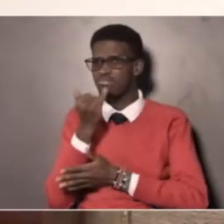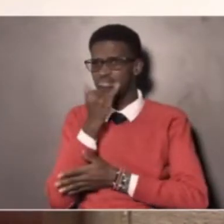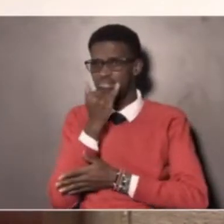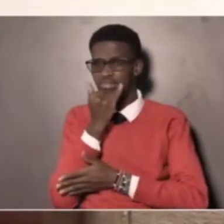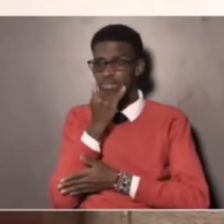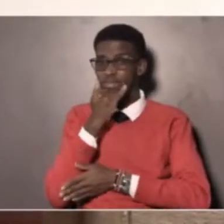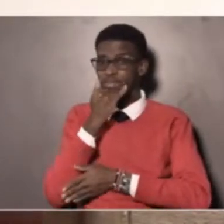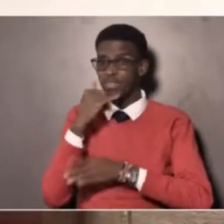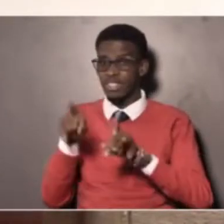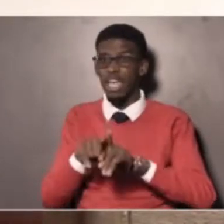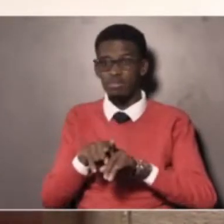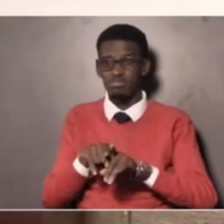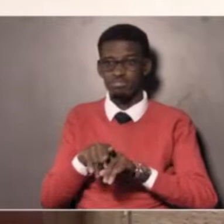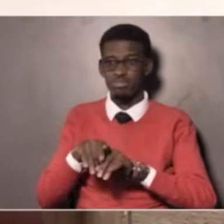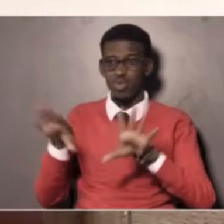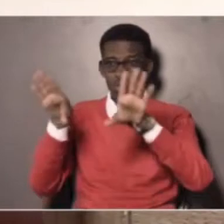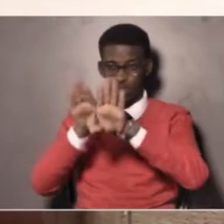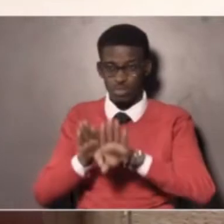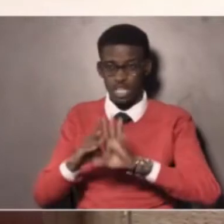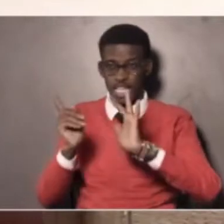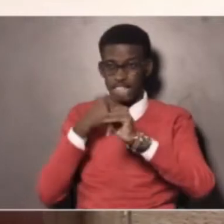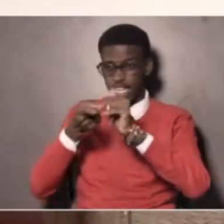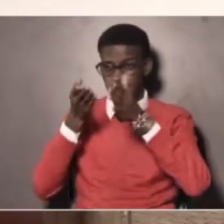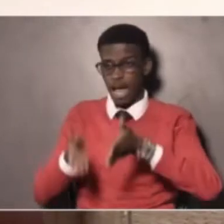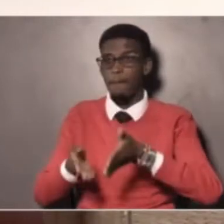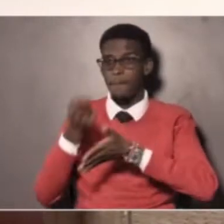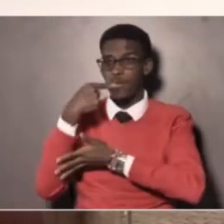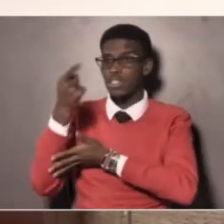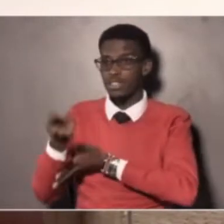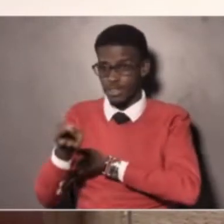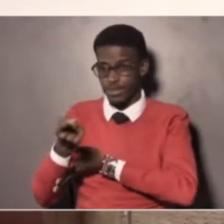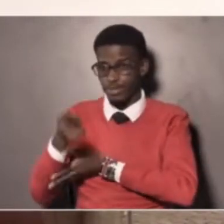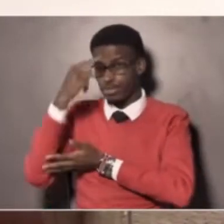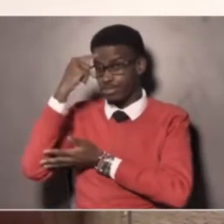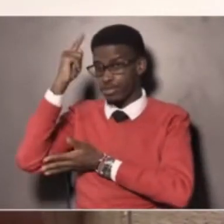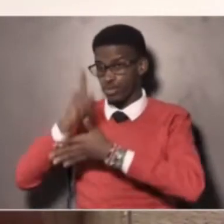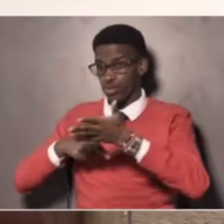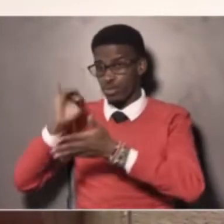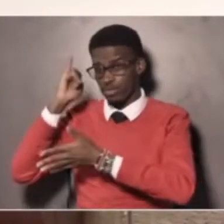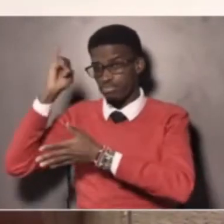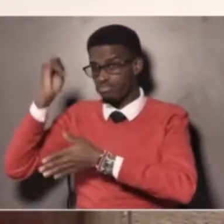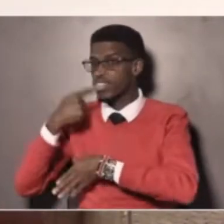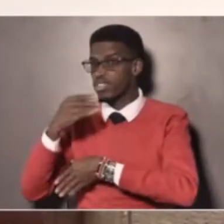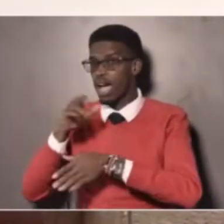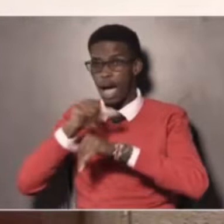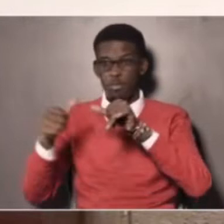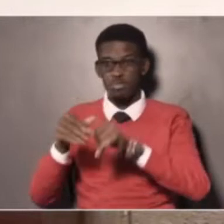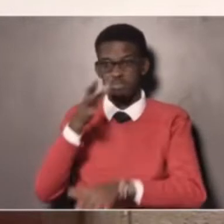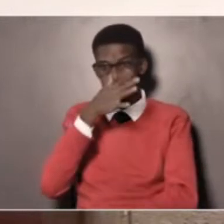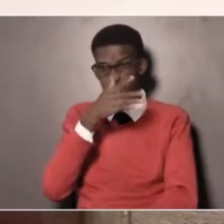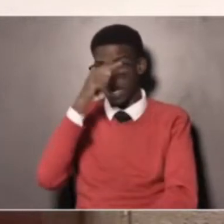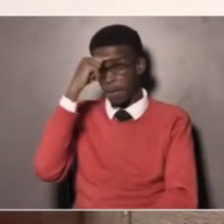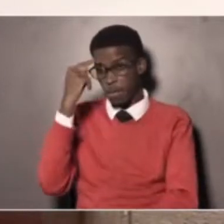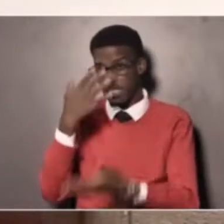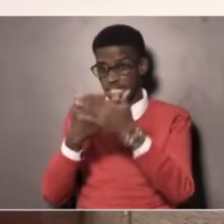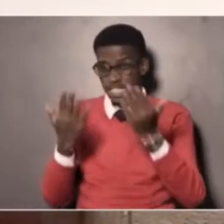The court was called Sanhedrin, and there they told more lies, because what they were doing, they were just telling lies, because the things